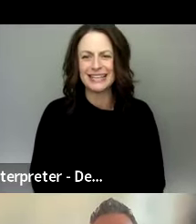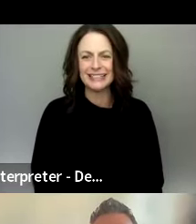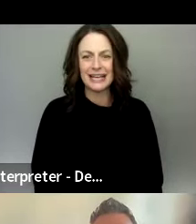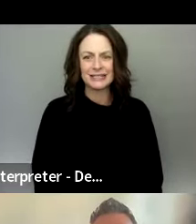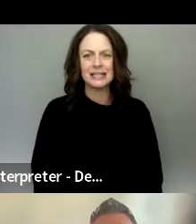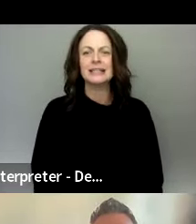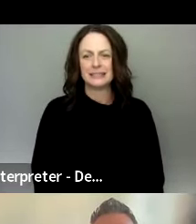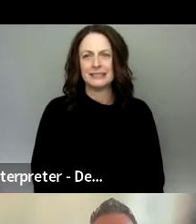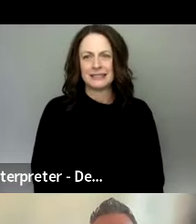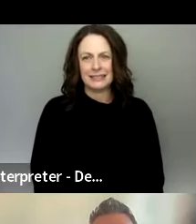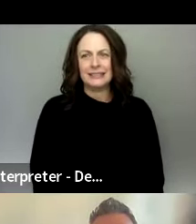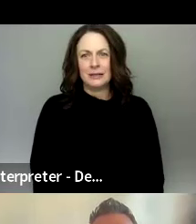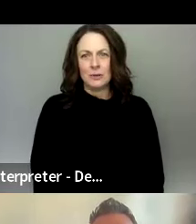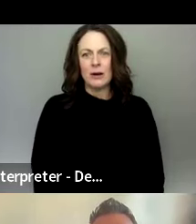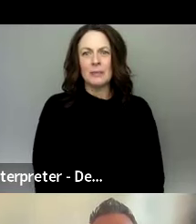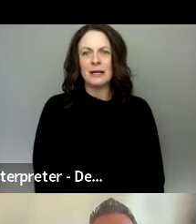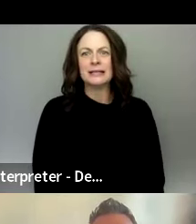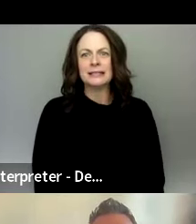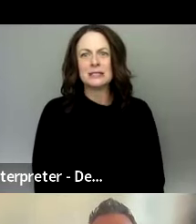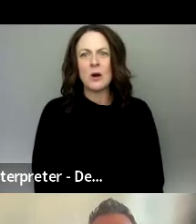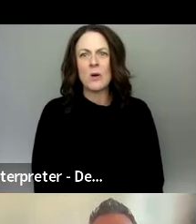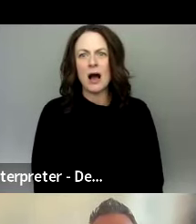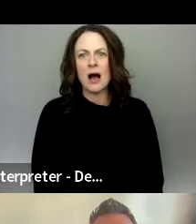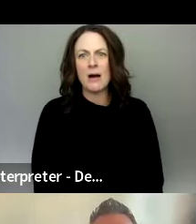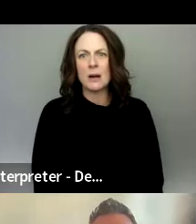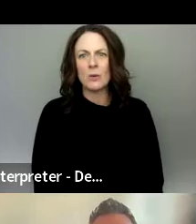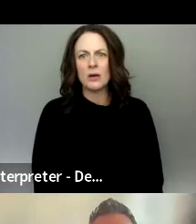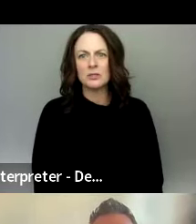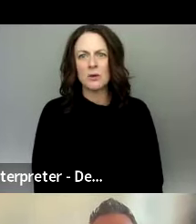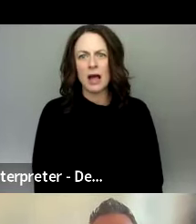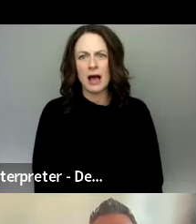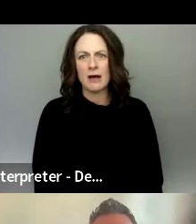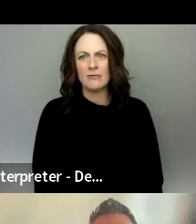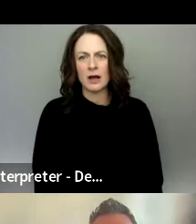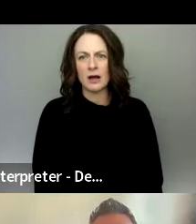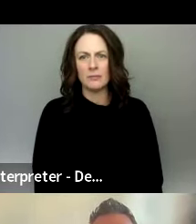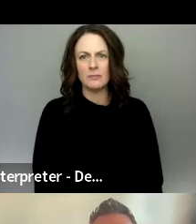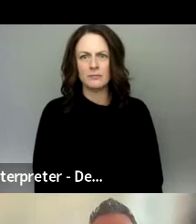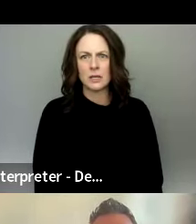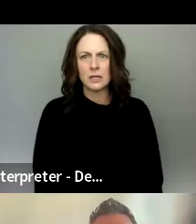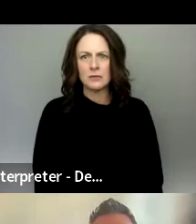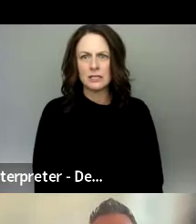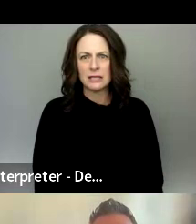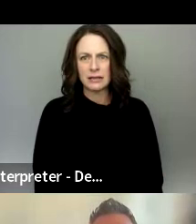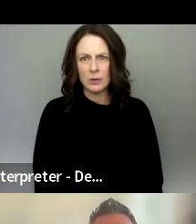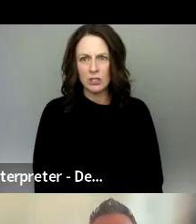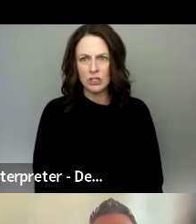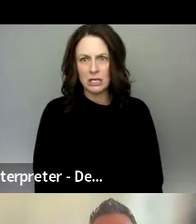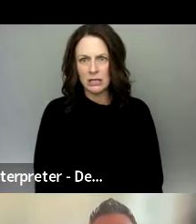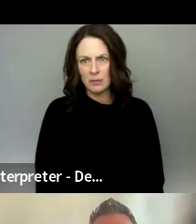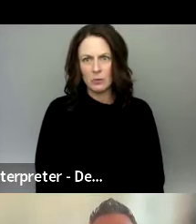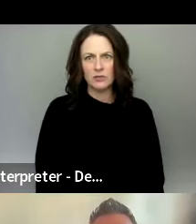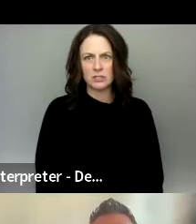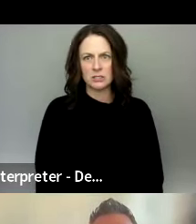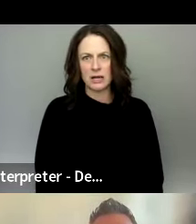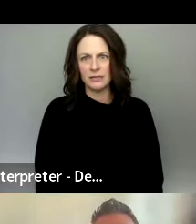Milad's saying. Yes. Welcome. So we also have the sign language